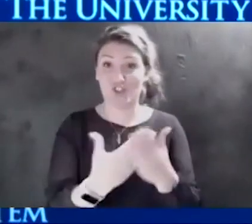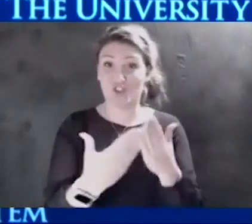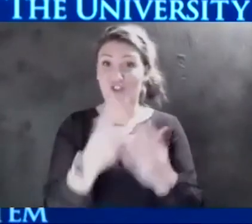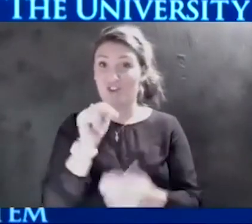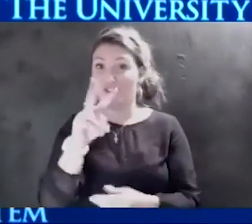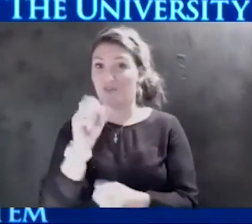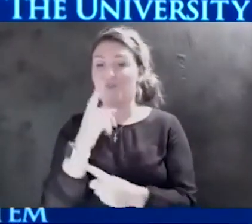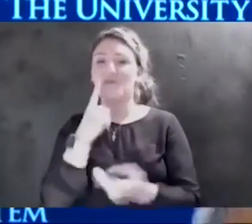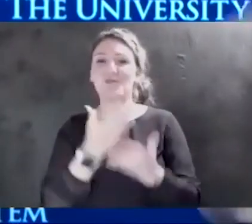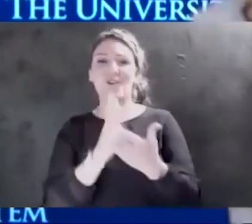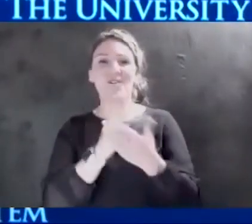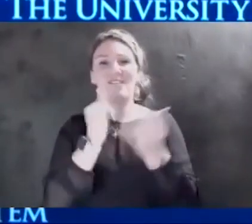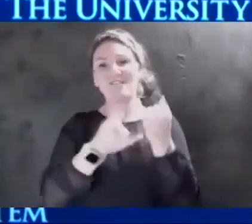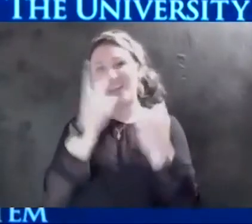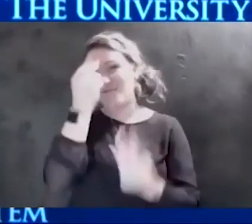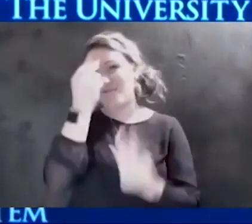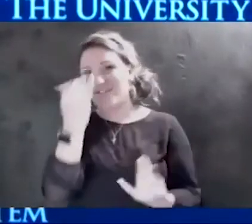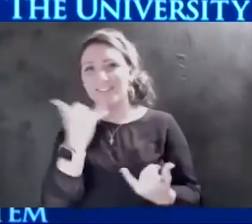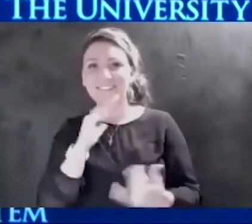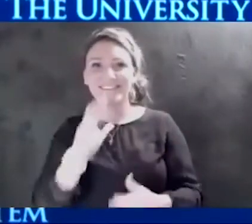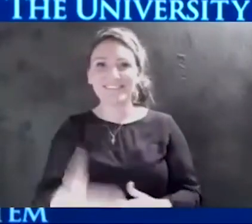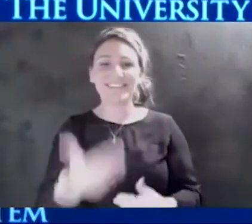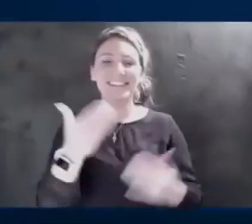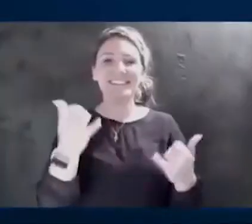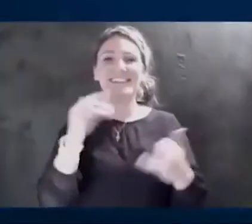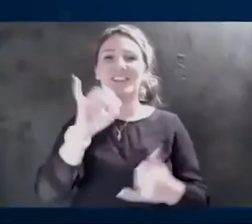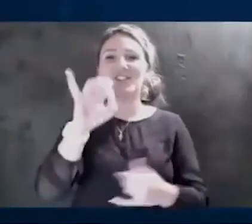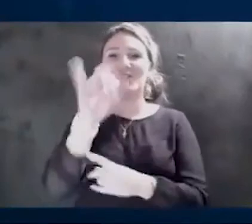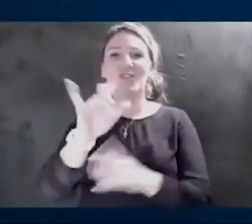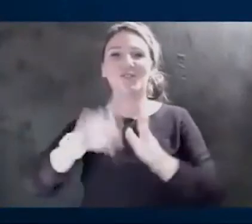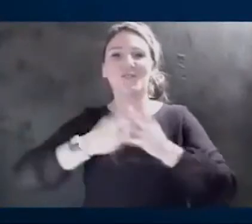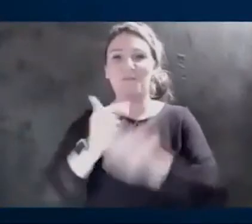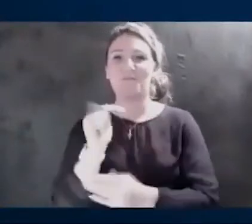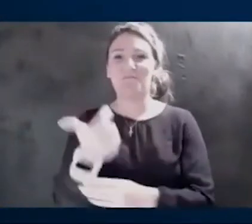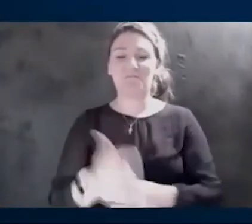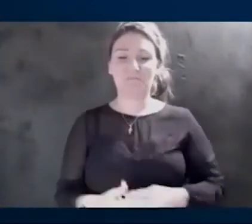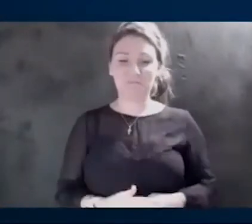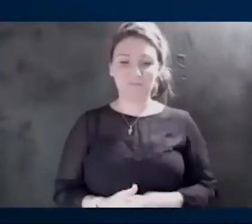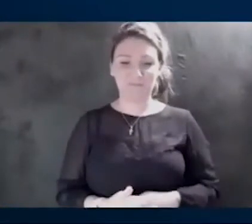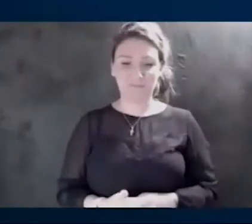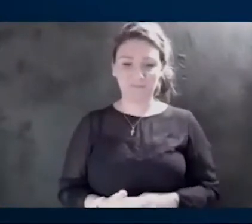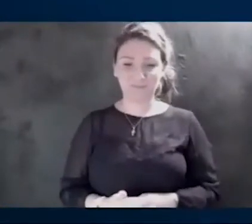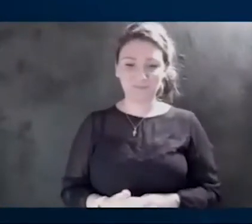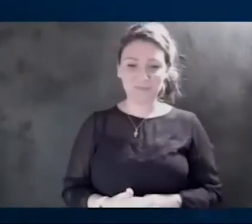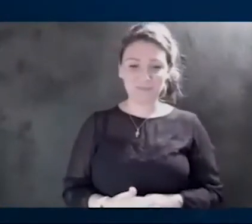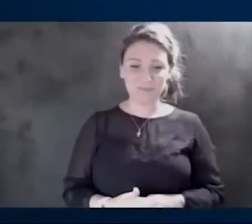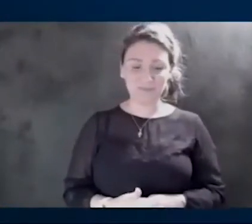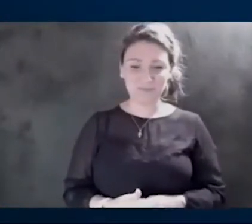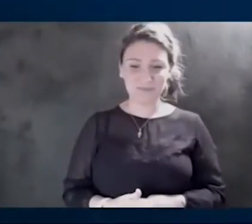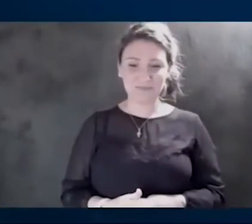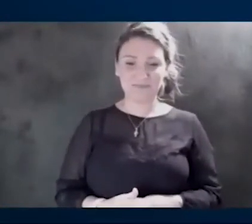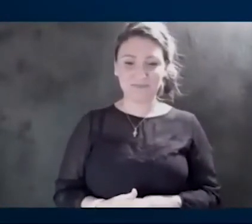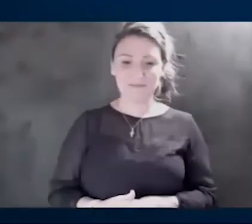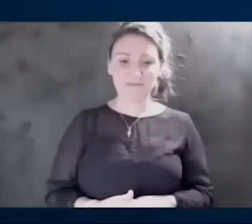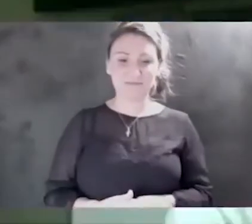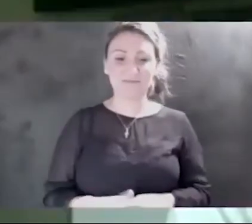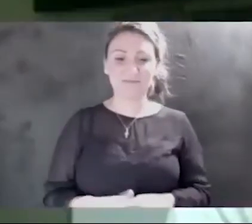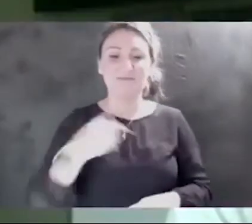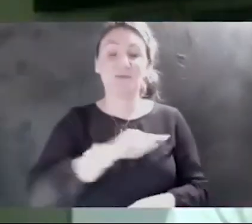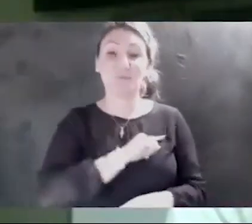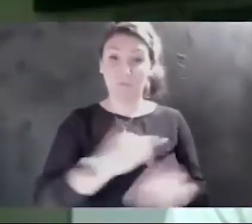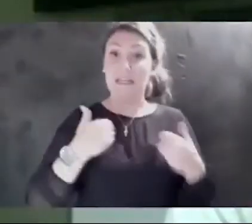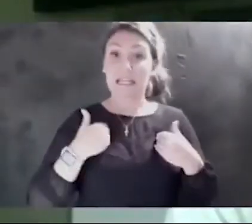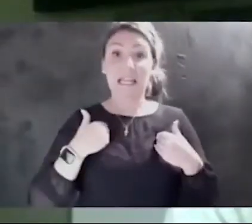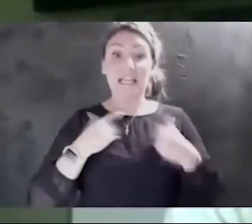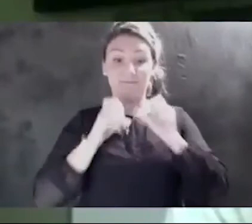thoughts from our guest today. Jodi, I'm going to start with you. Well, we certainly have ongoing challenges,